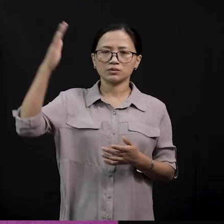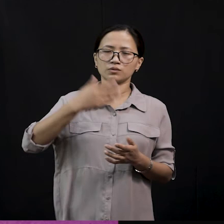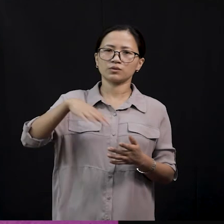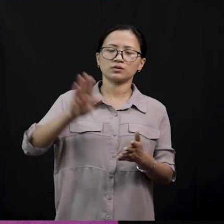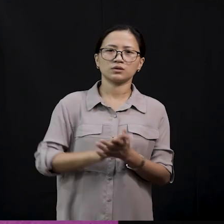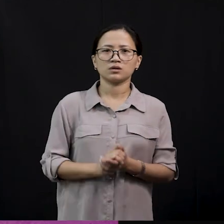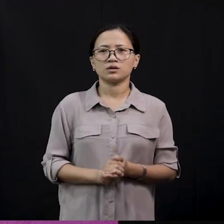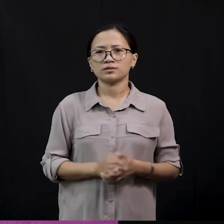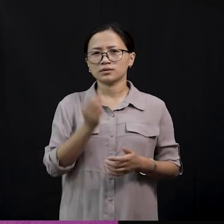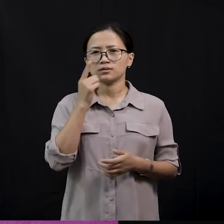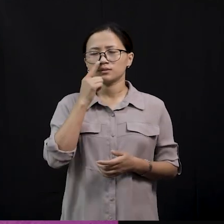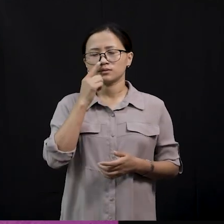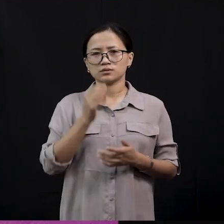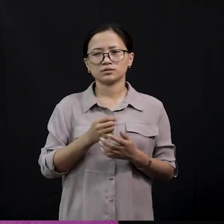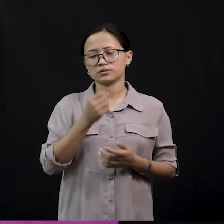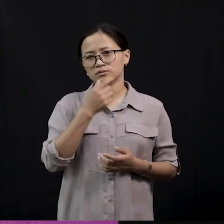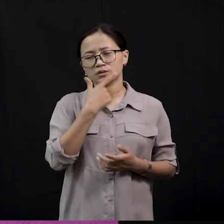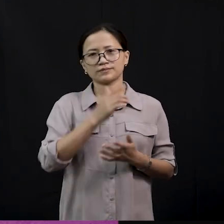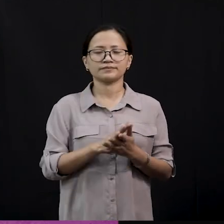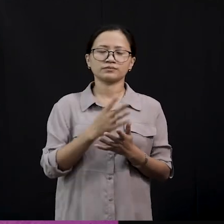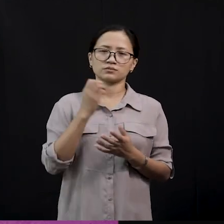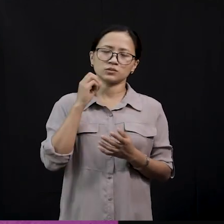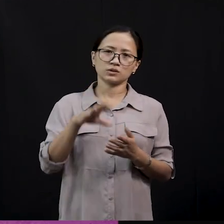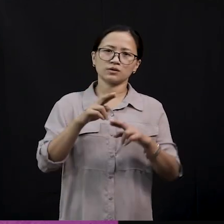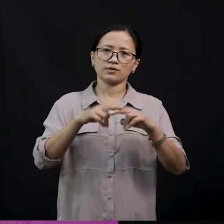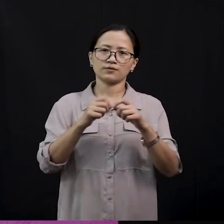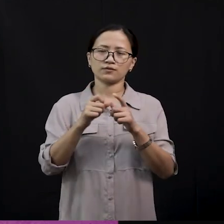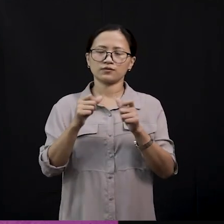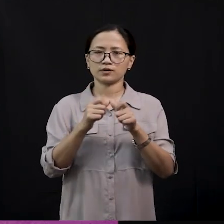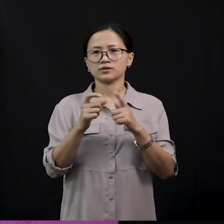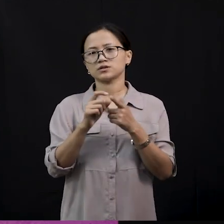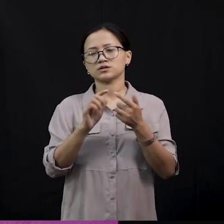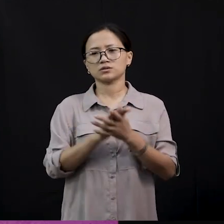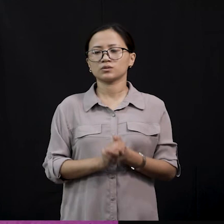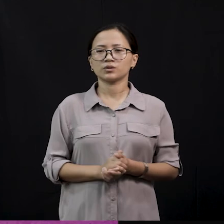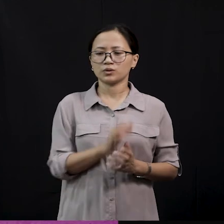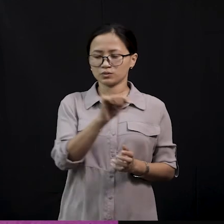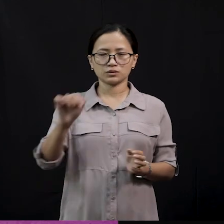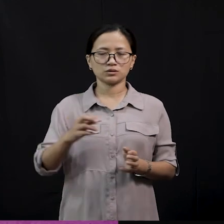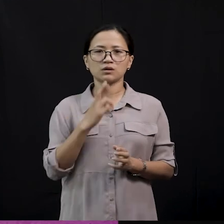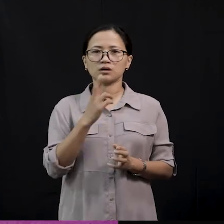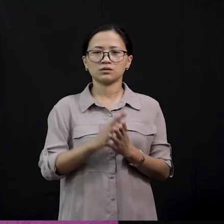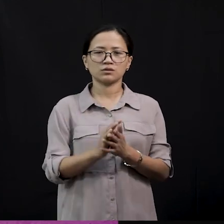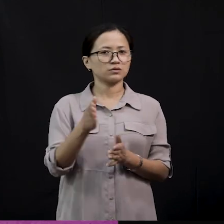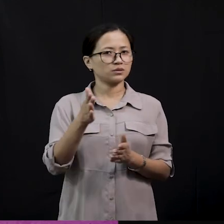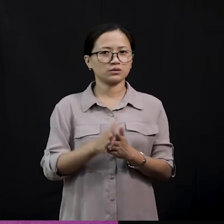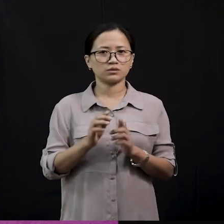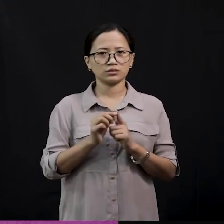her smile faded into the dark. So all these things are passing things, things which are not permanent, things which